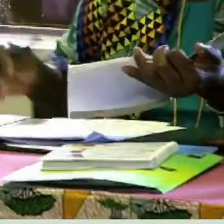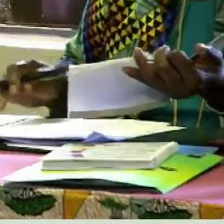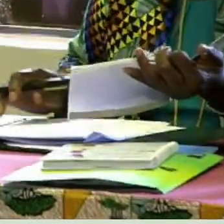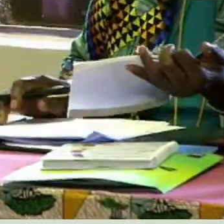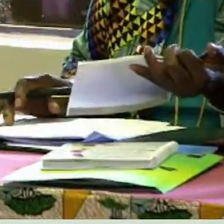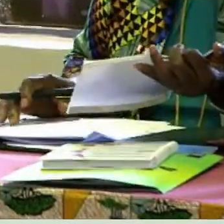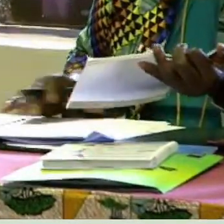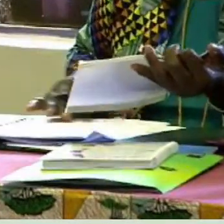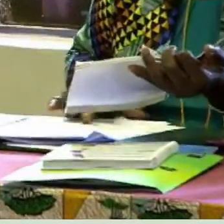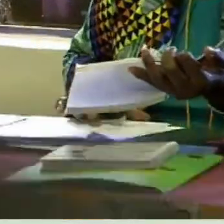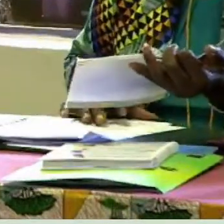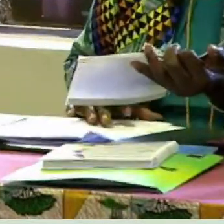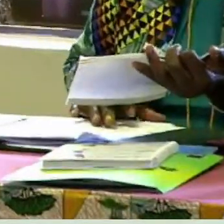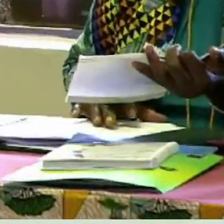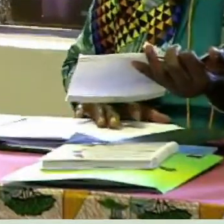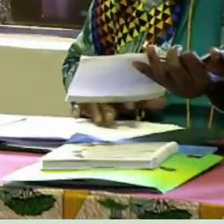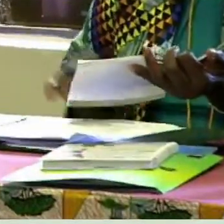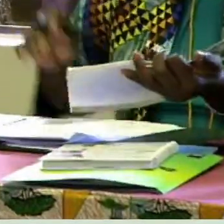Good morning.